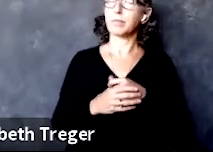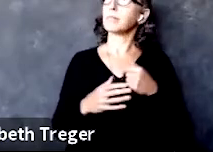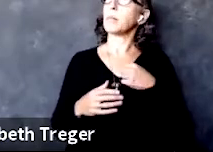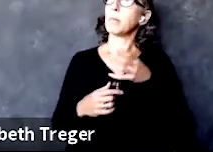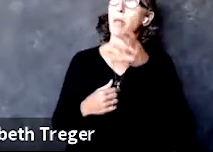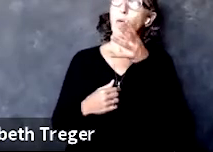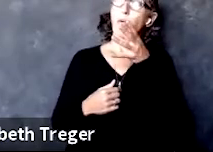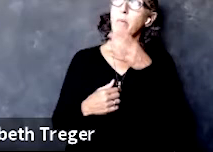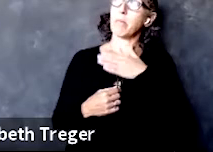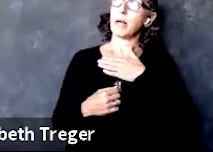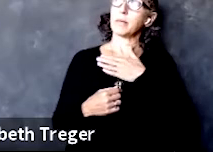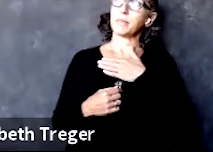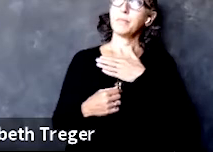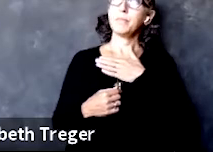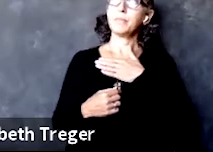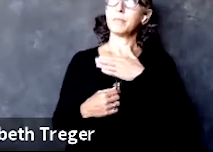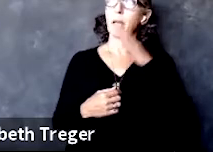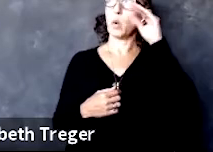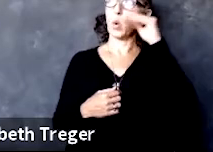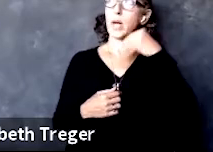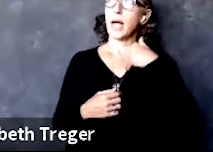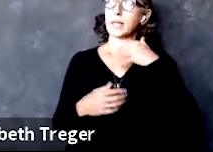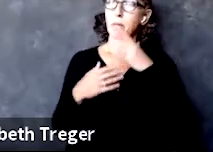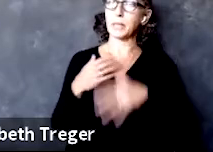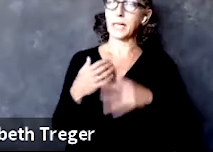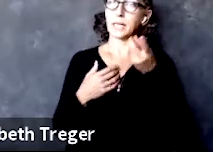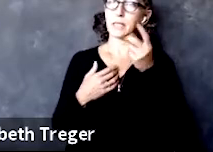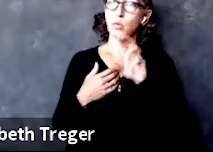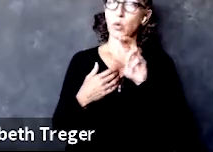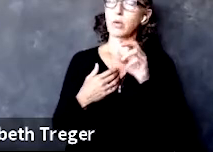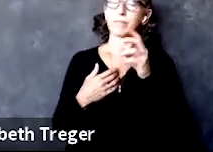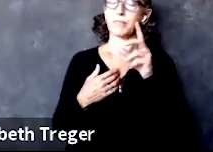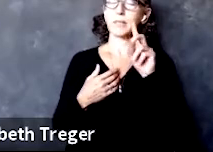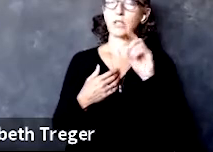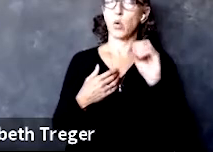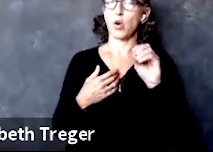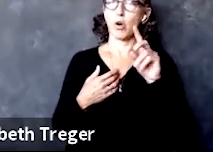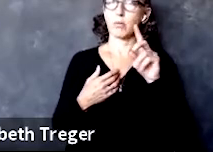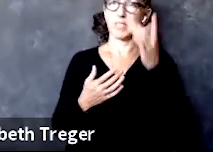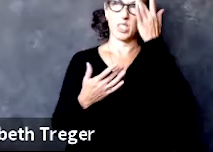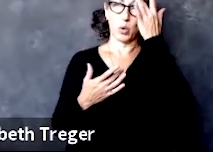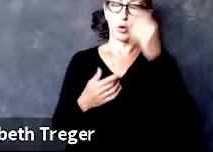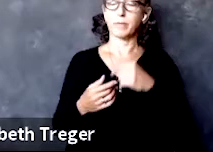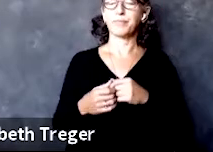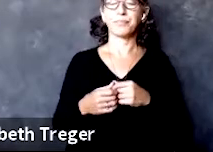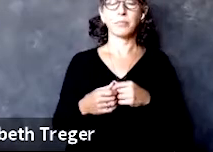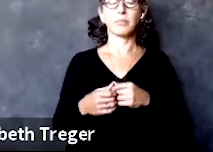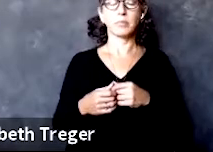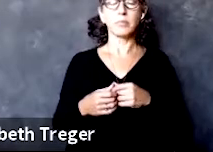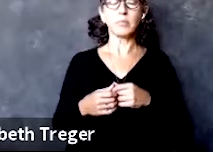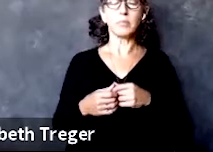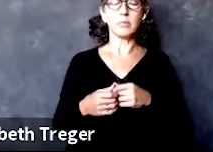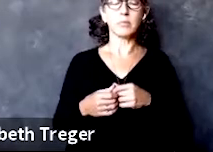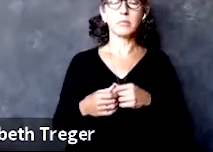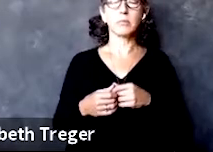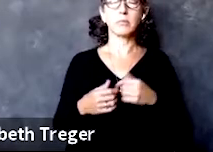of a boy who had bleeding disorders. She talked about the fact that they lost their